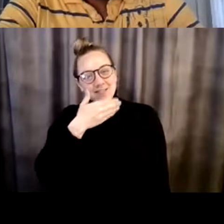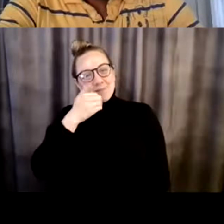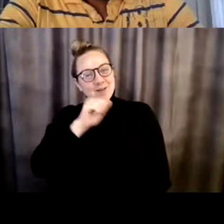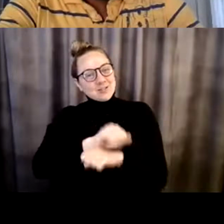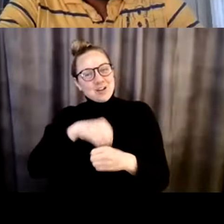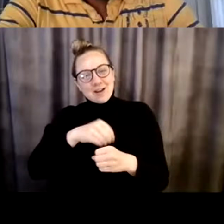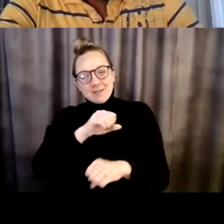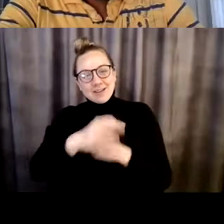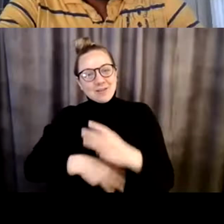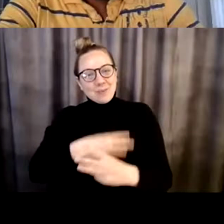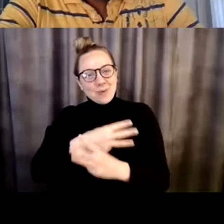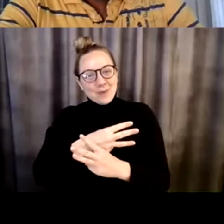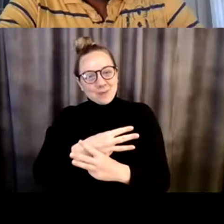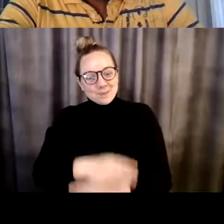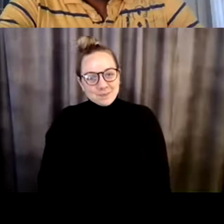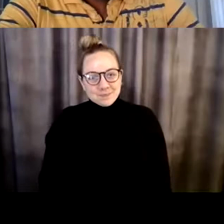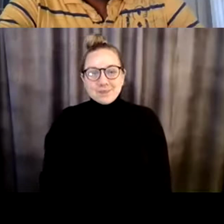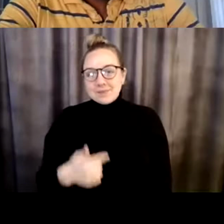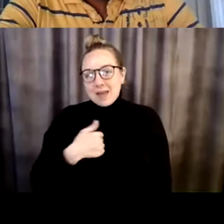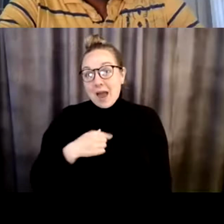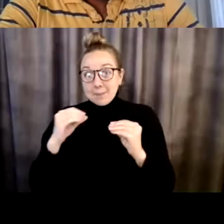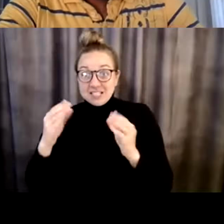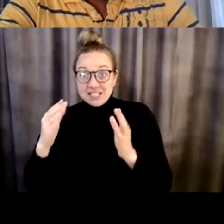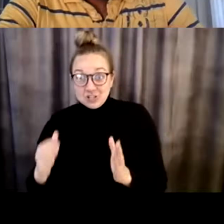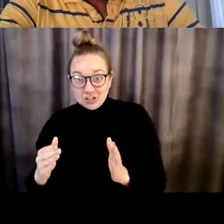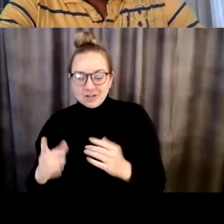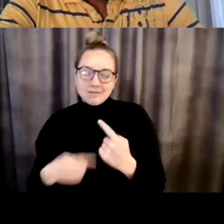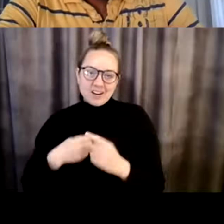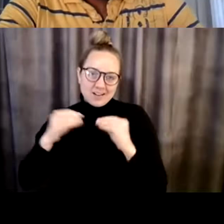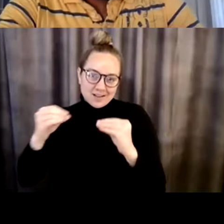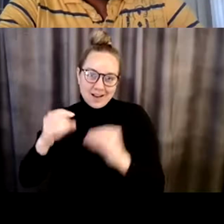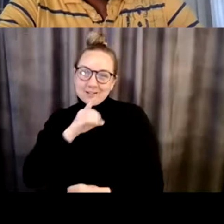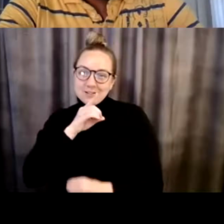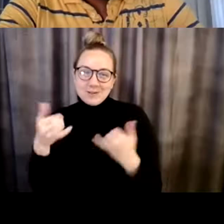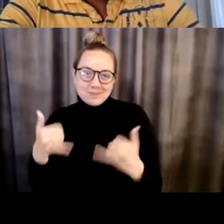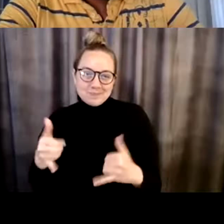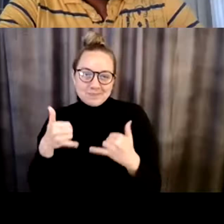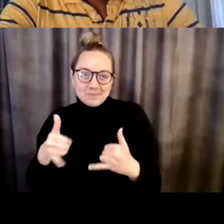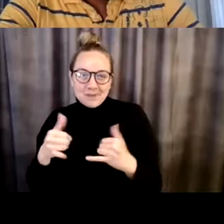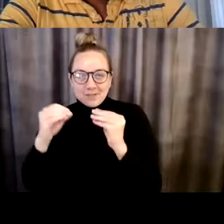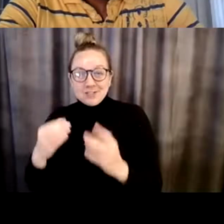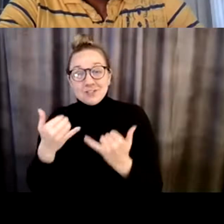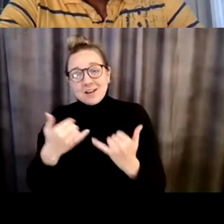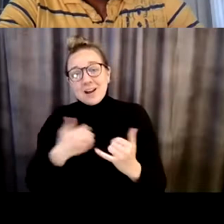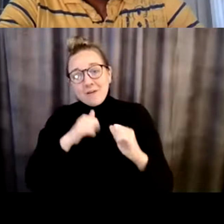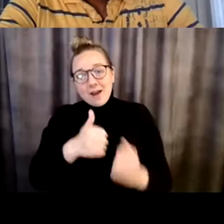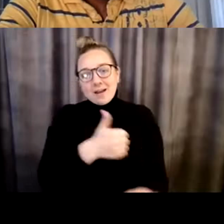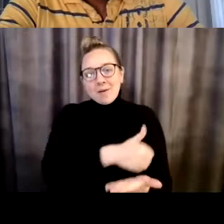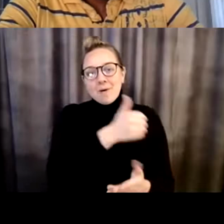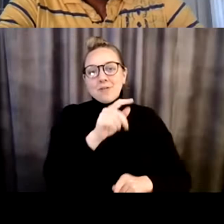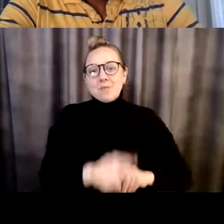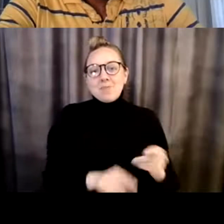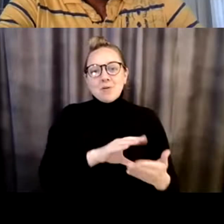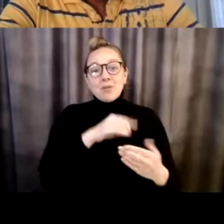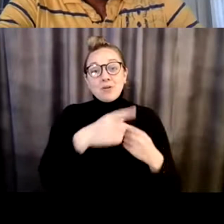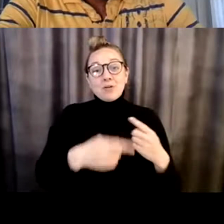I'm a teacher by training and was a very playful teacher. And now I get to help other folks learn about play. Our